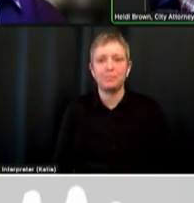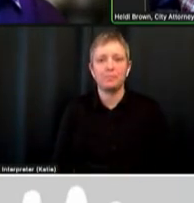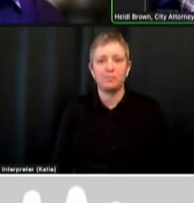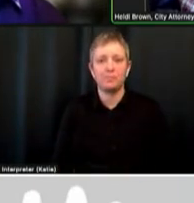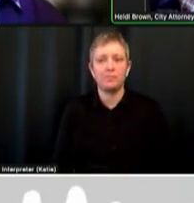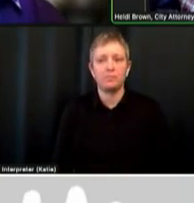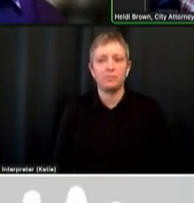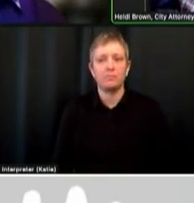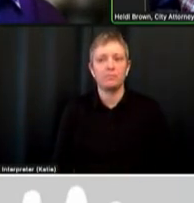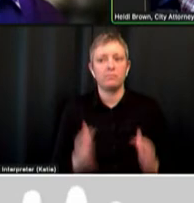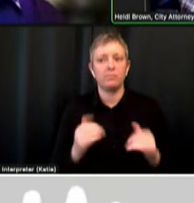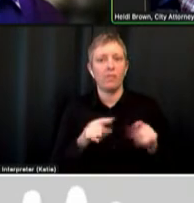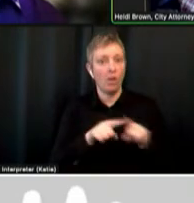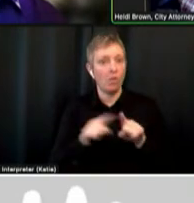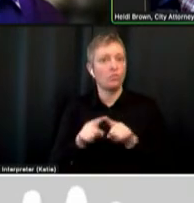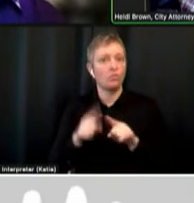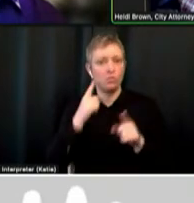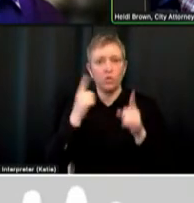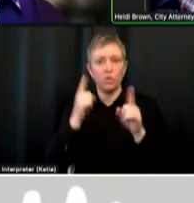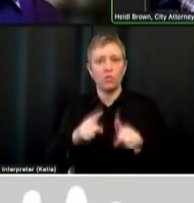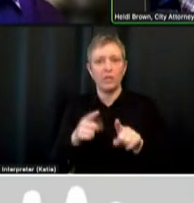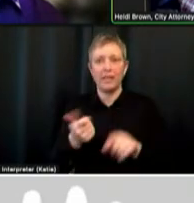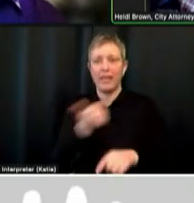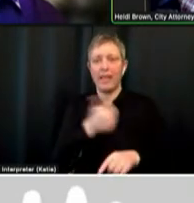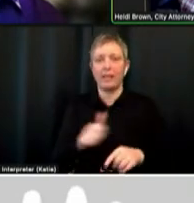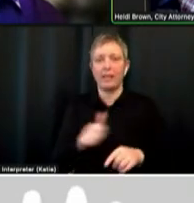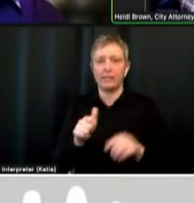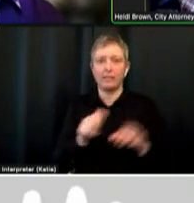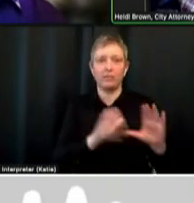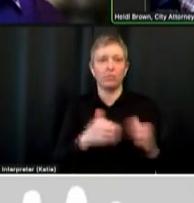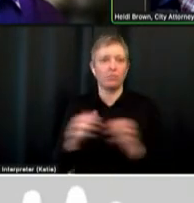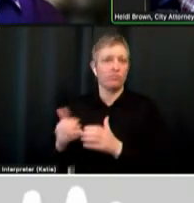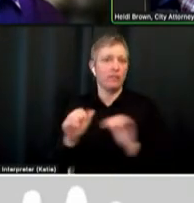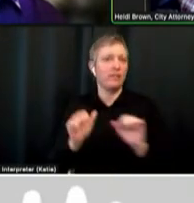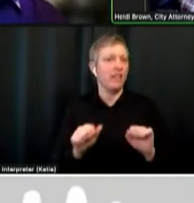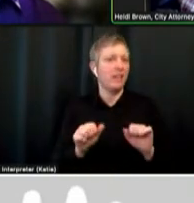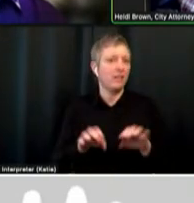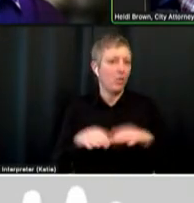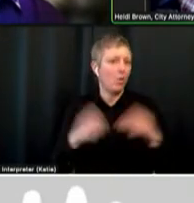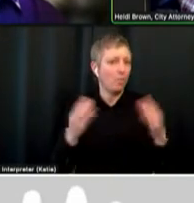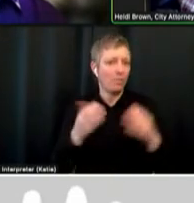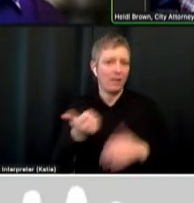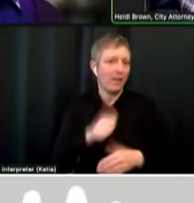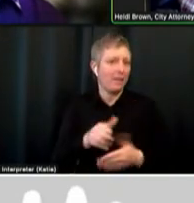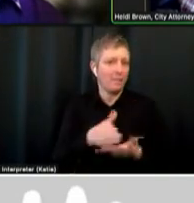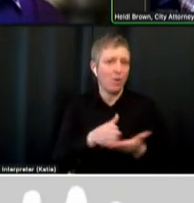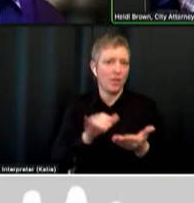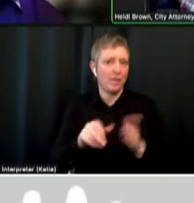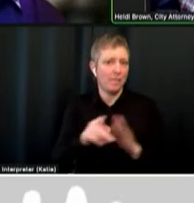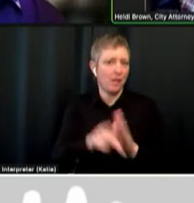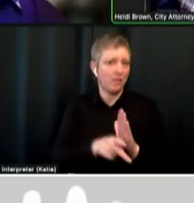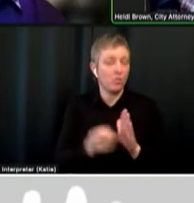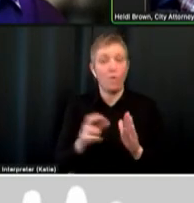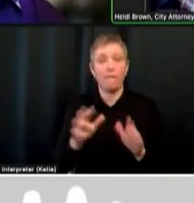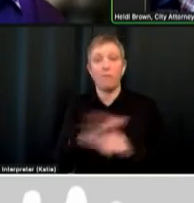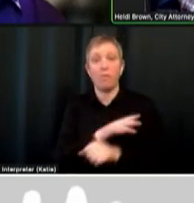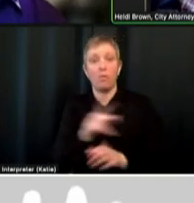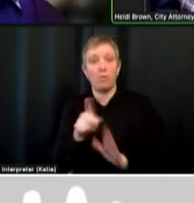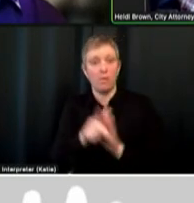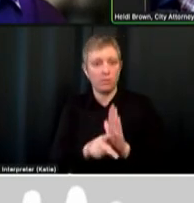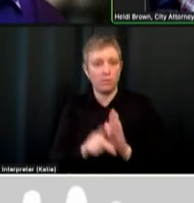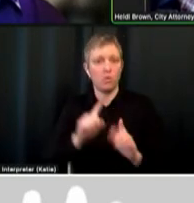party can reopen any part of the policy or the policy in full when we get to successor bargaining.